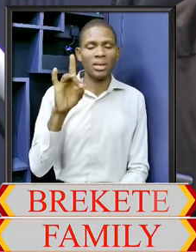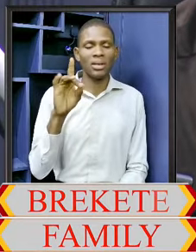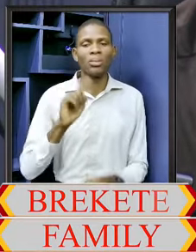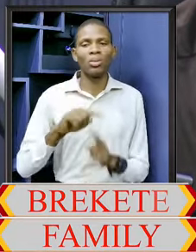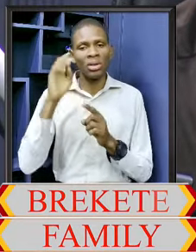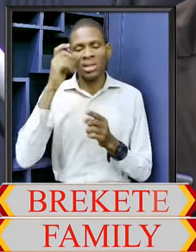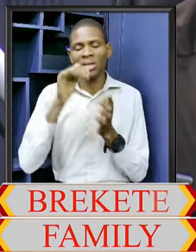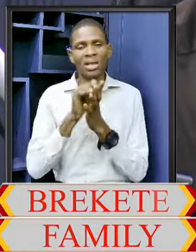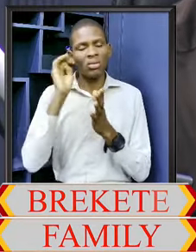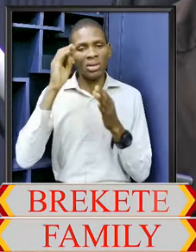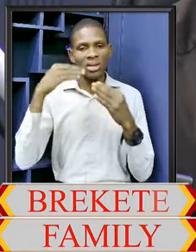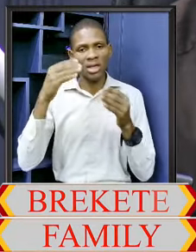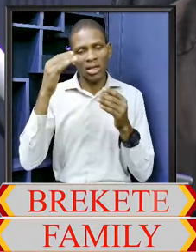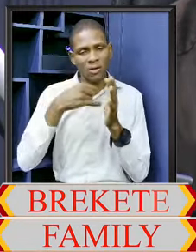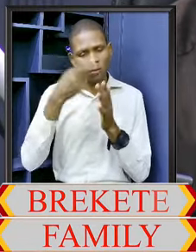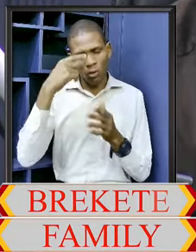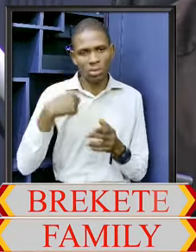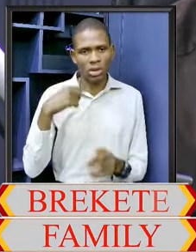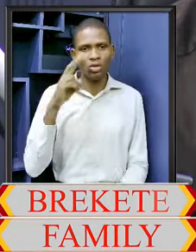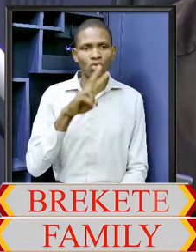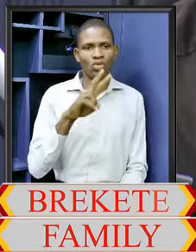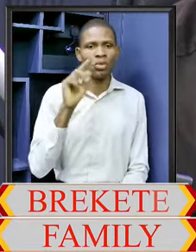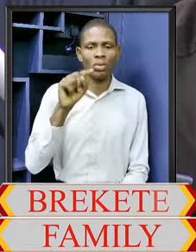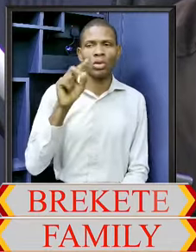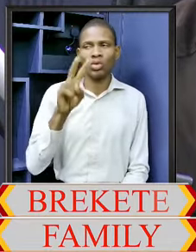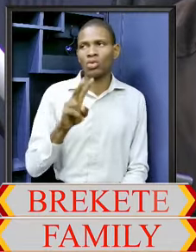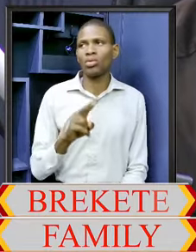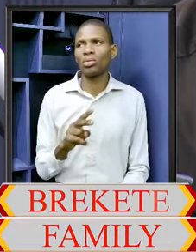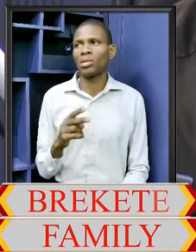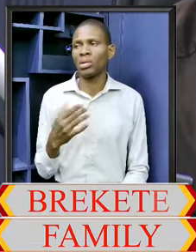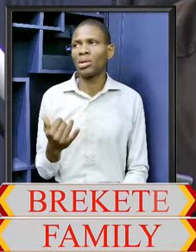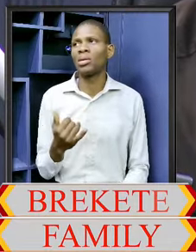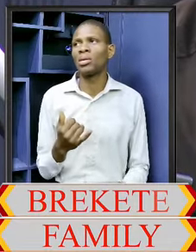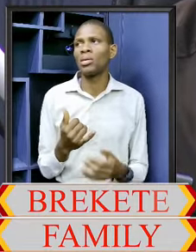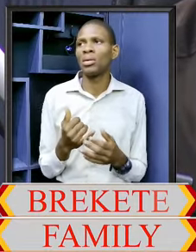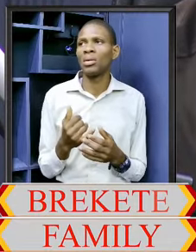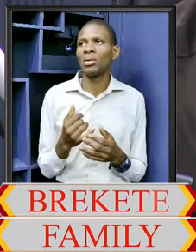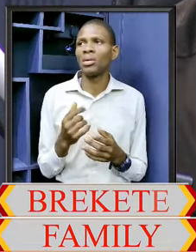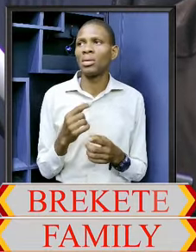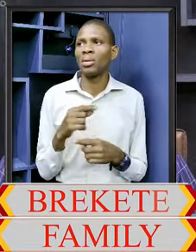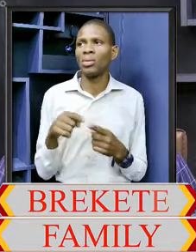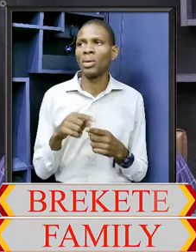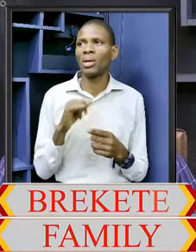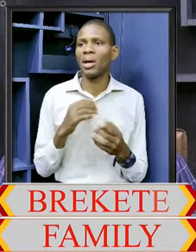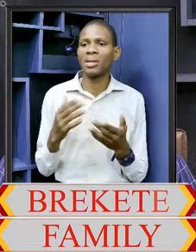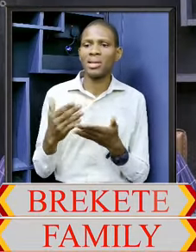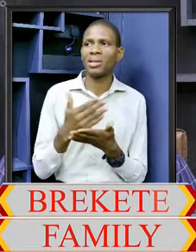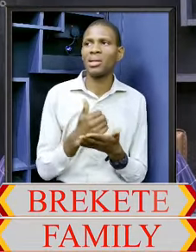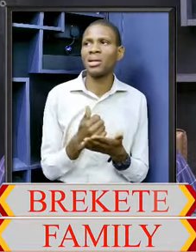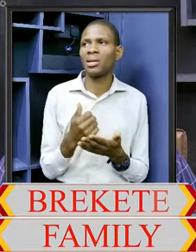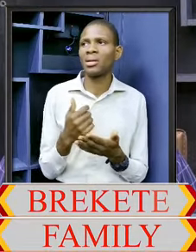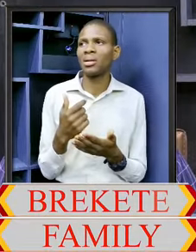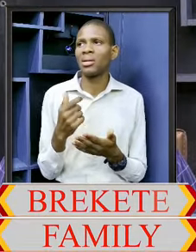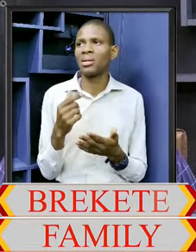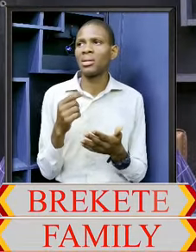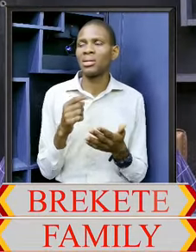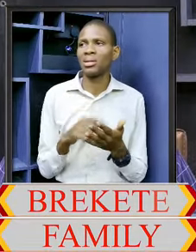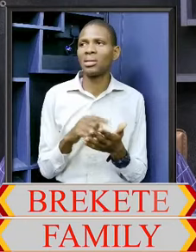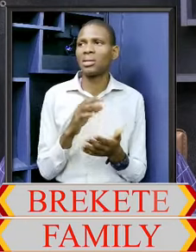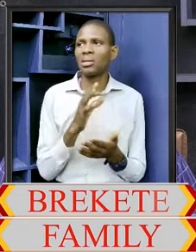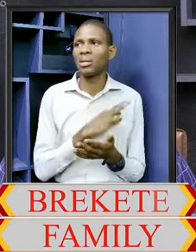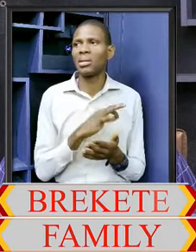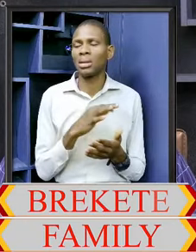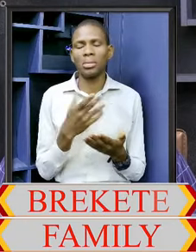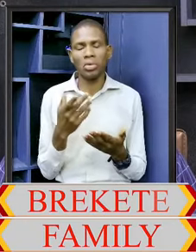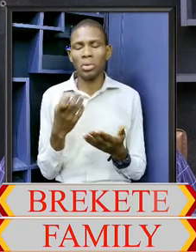600. So I now saw the money. I said, okay, even though when I now gather this gain,